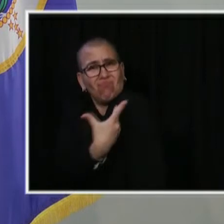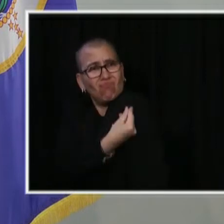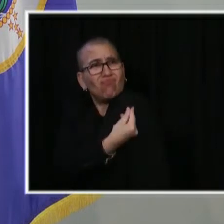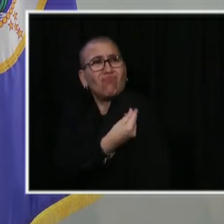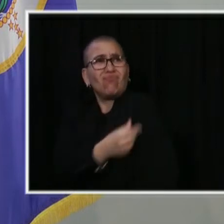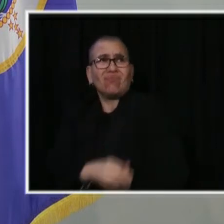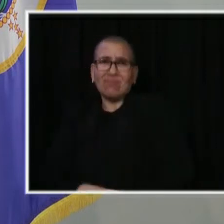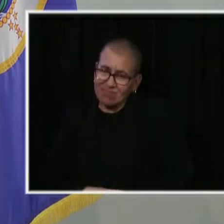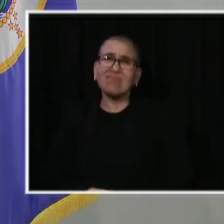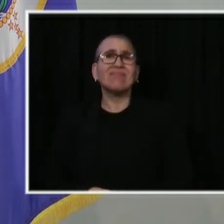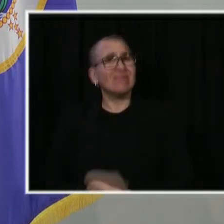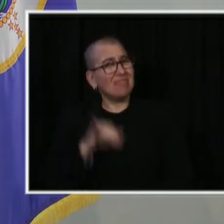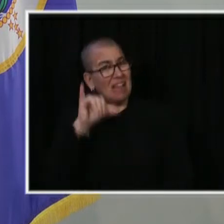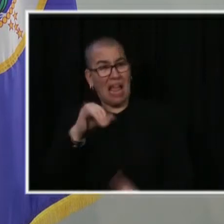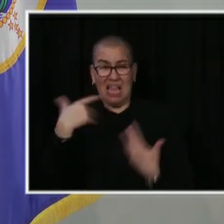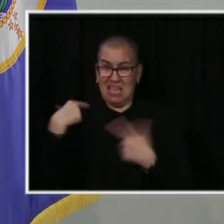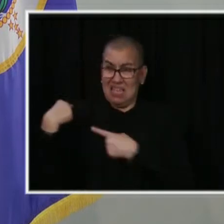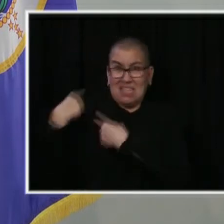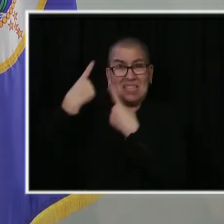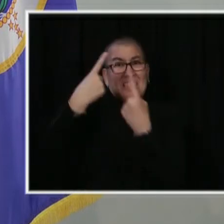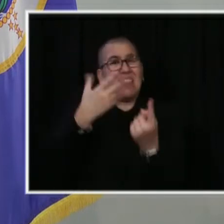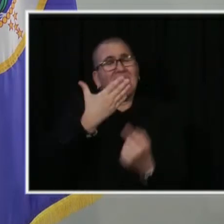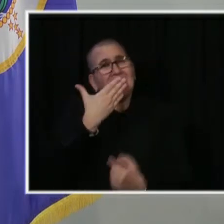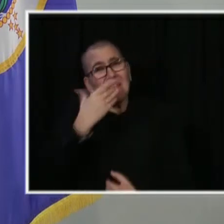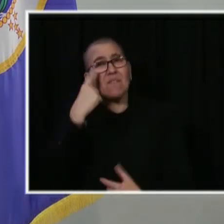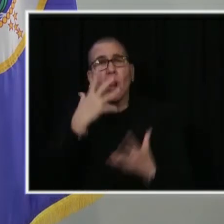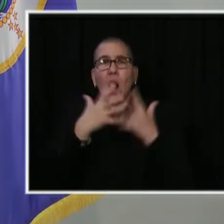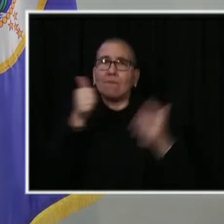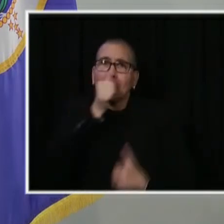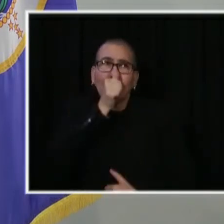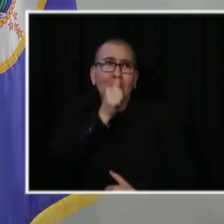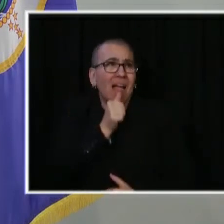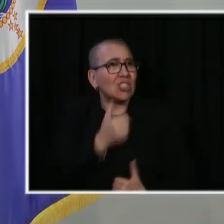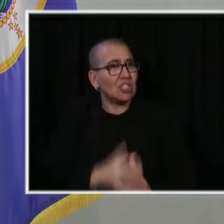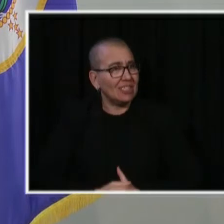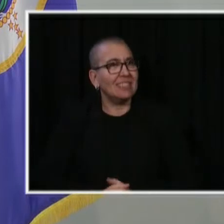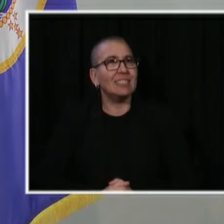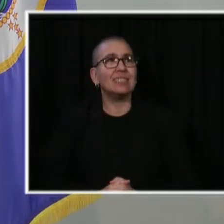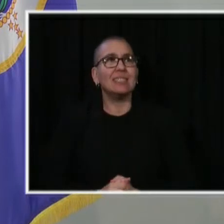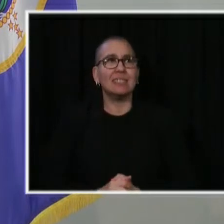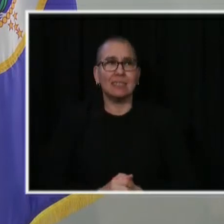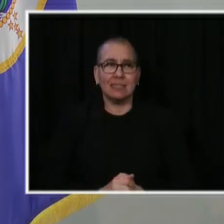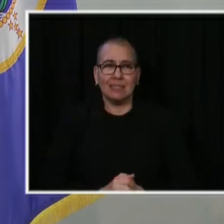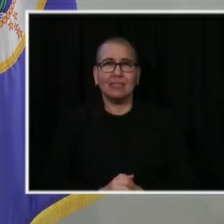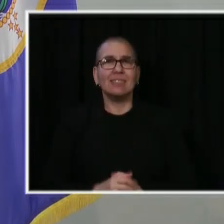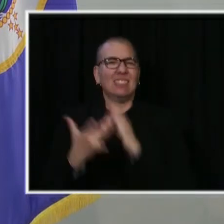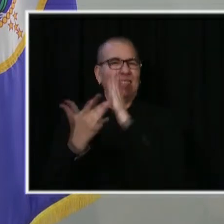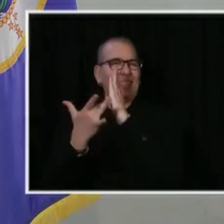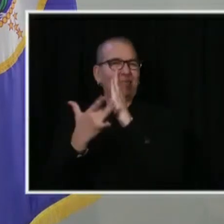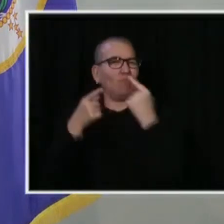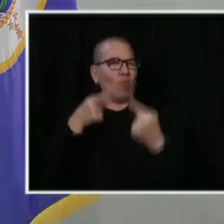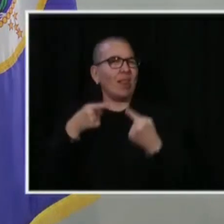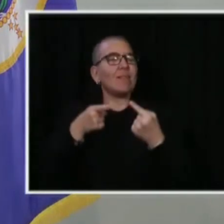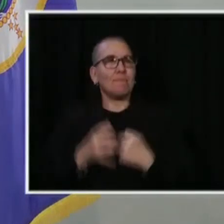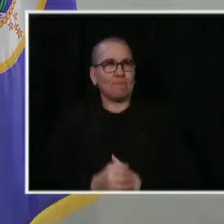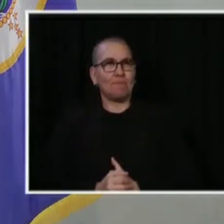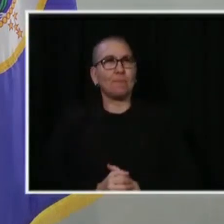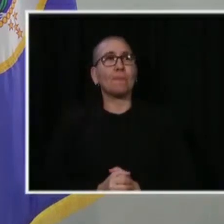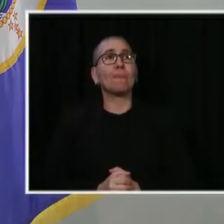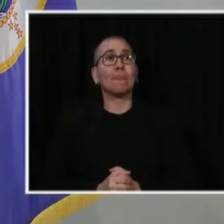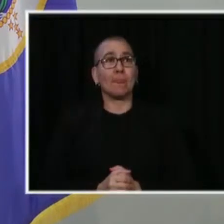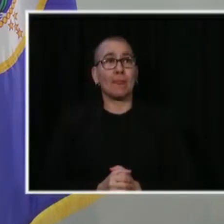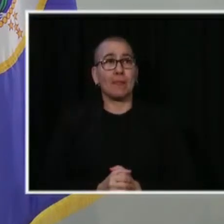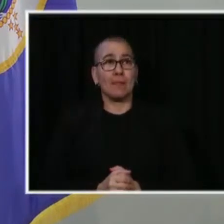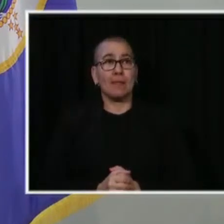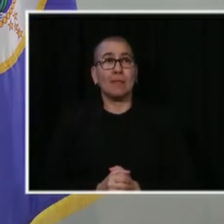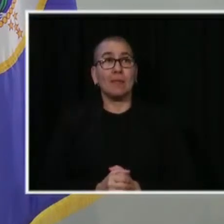that's exactly what we were asking people to do in the line of a pandemic that we knew very little about and that was incredibly dangerous. So Memorial